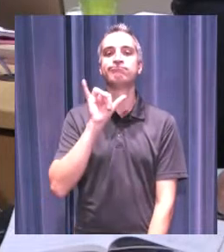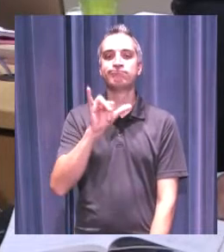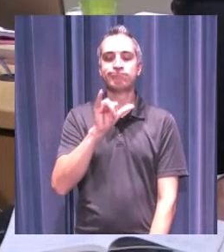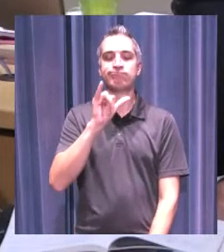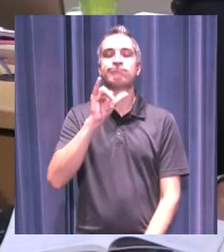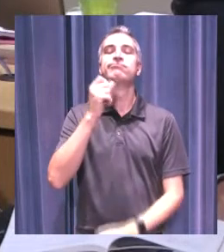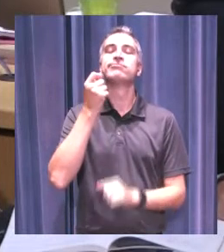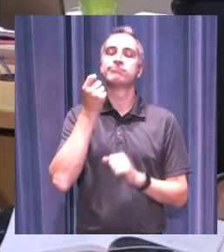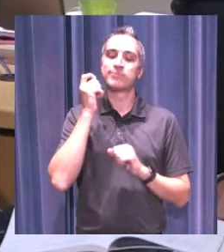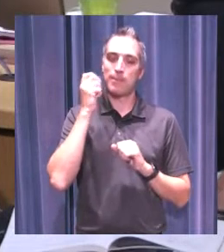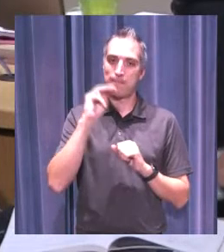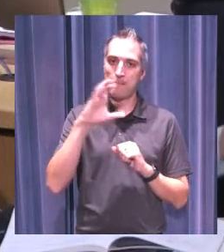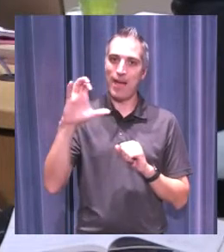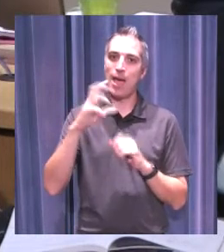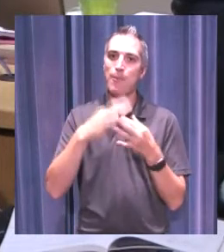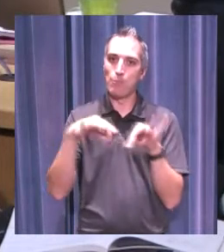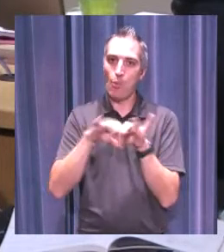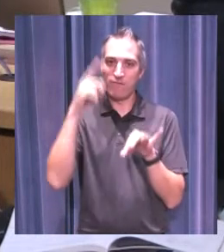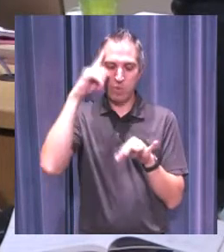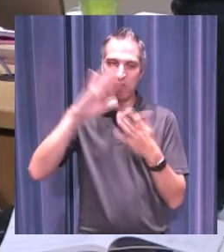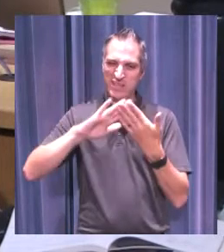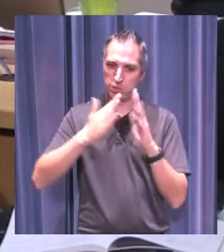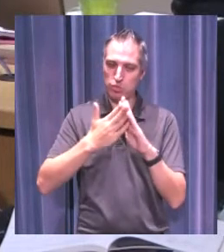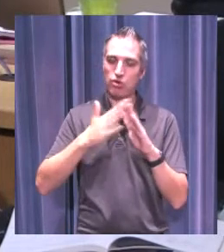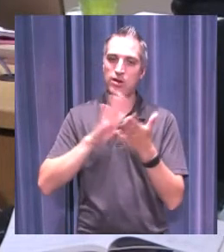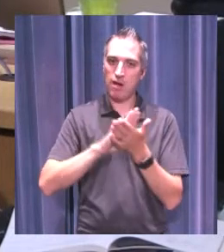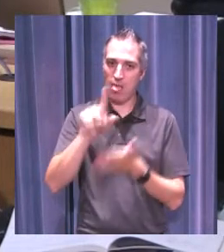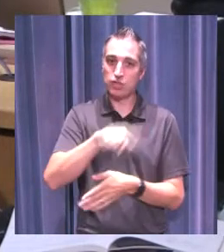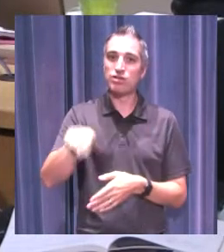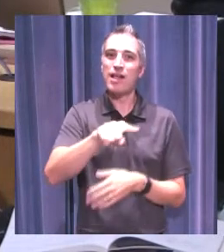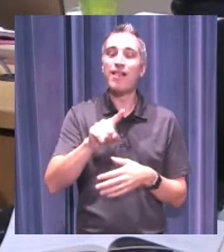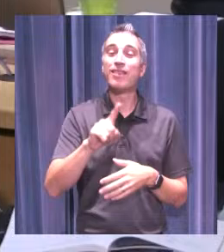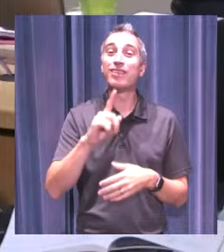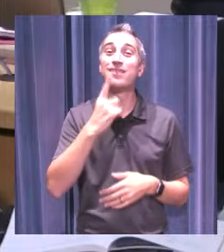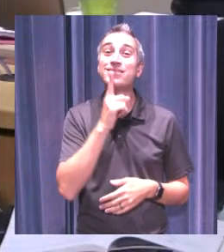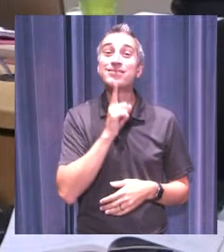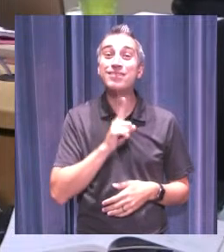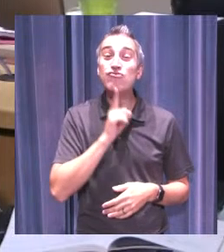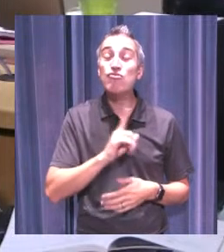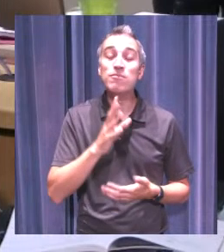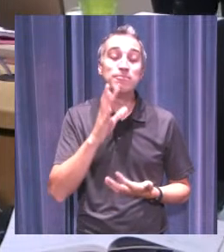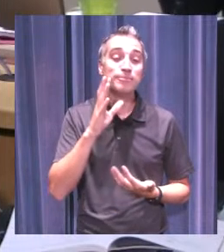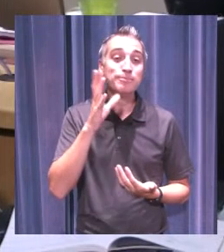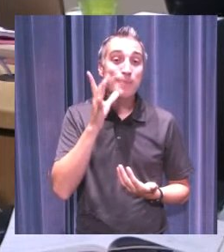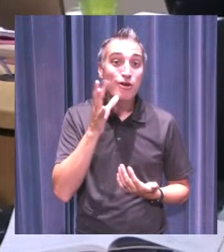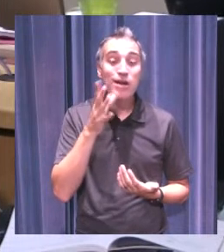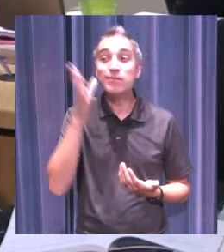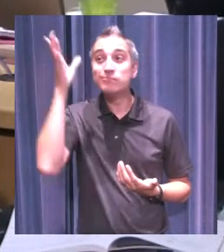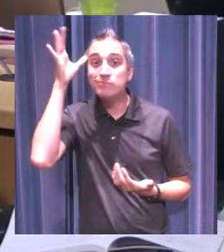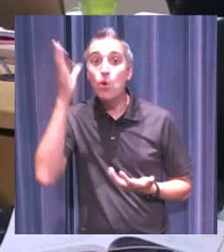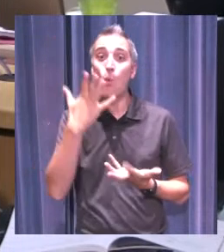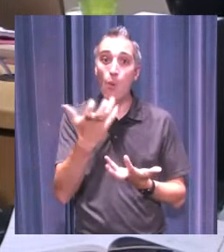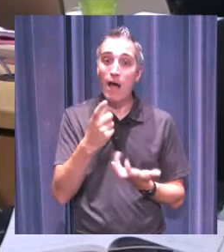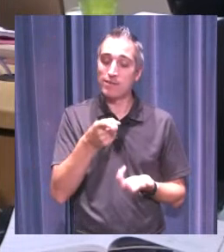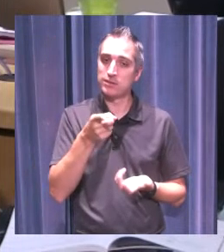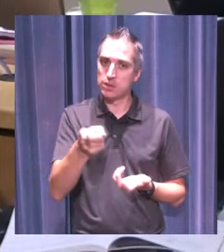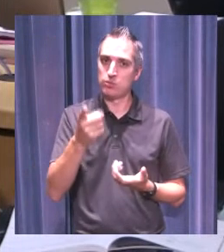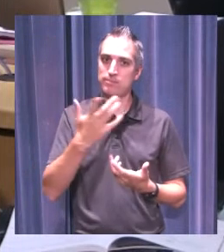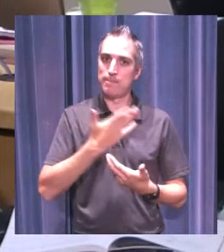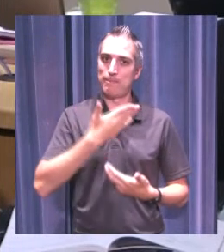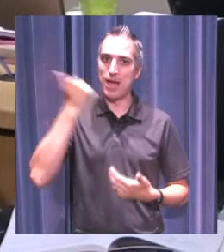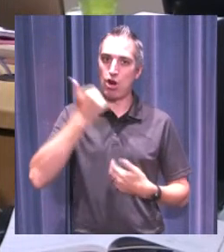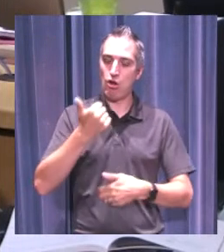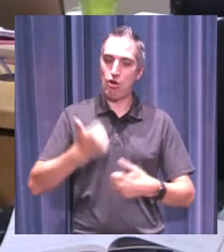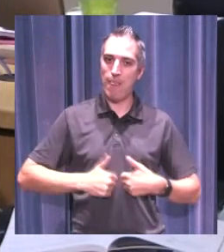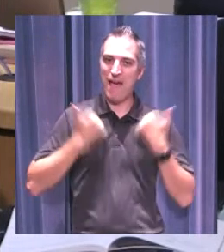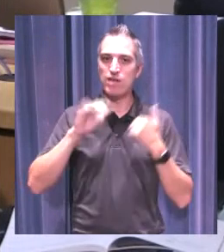is to the community as a whole. The single parents that want to give their children a better life, the trailblazing first-generation college students, and the